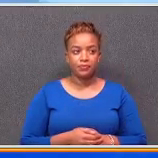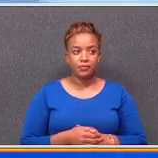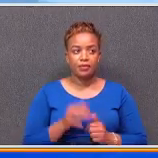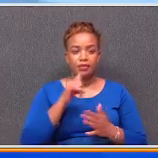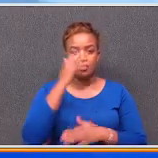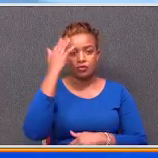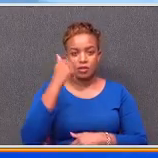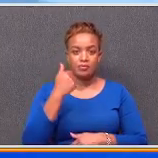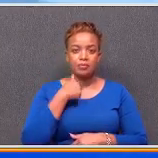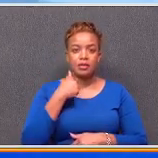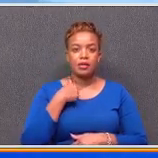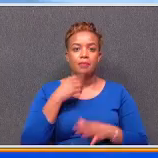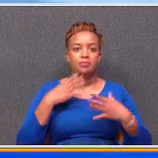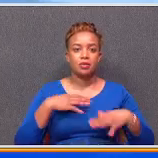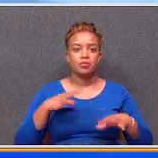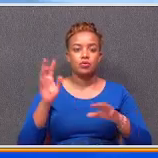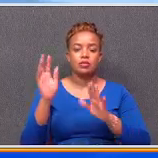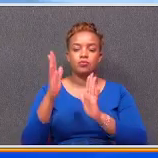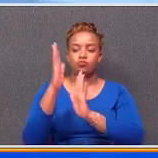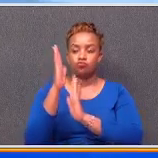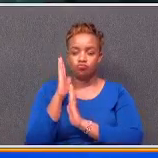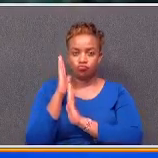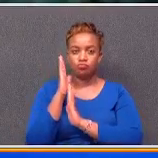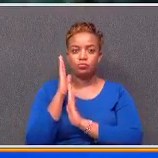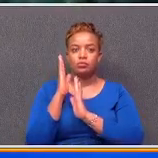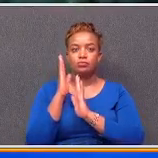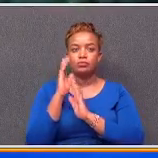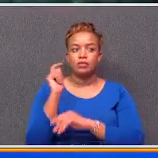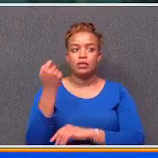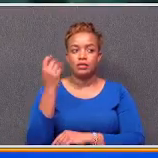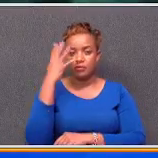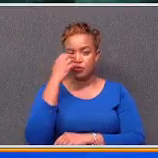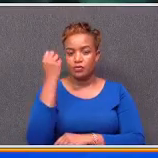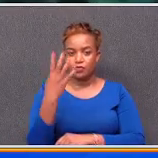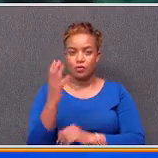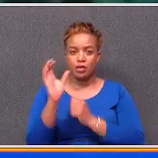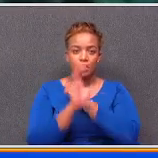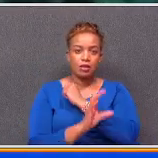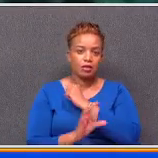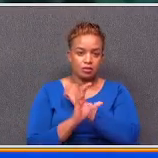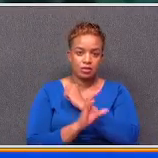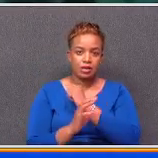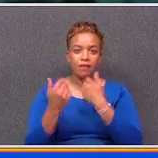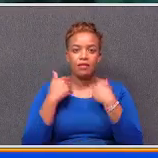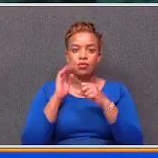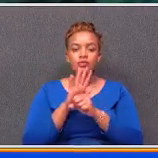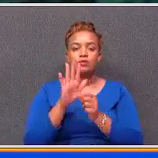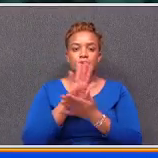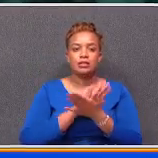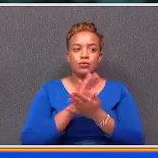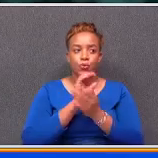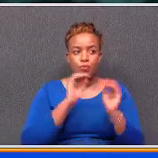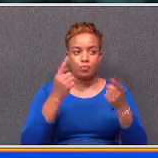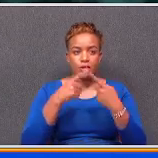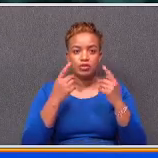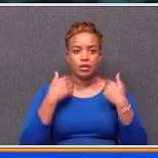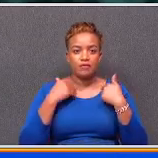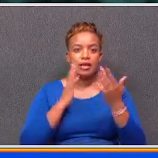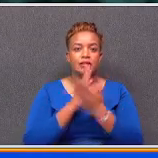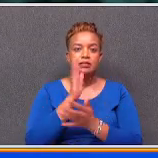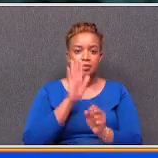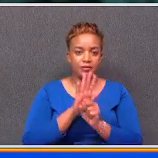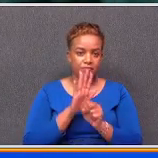myself the People's Watchman. Kenya is a beautiful country. We don't have as much space, but we have a lot of rights in our country. I think in the region, actually, Kenya